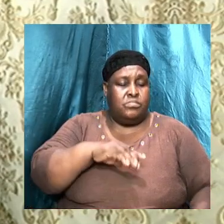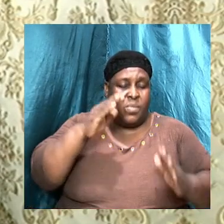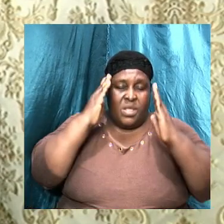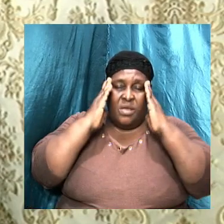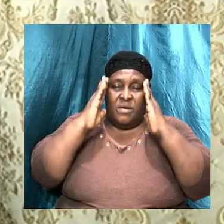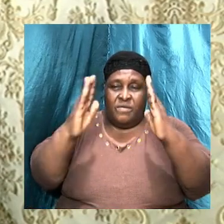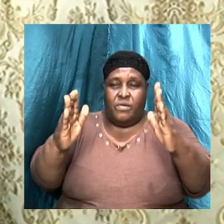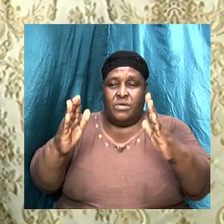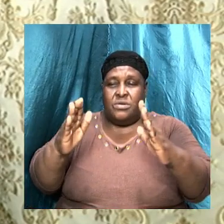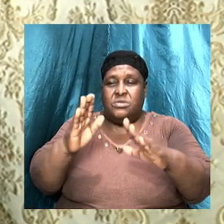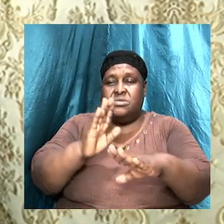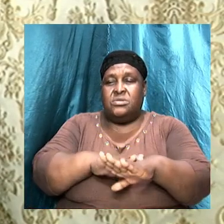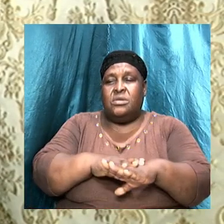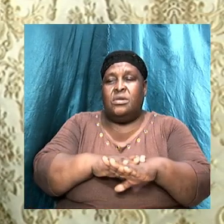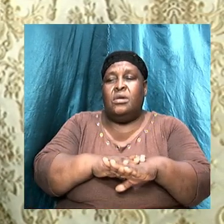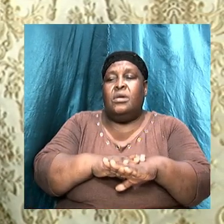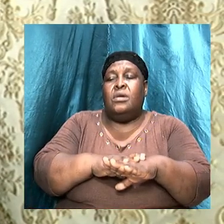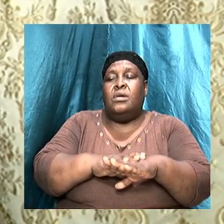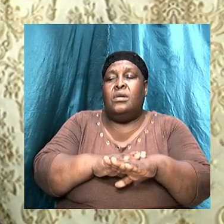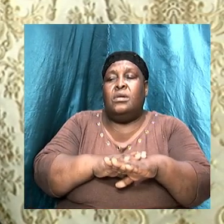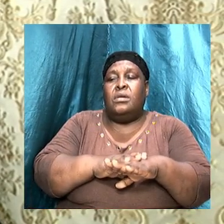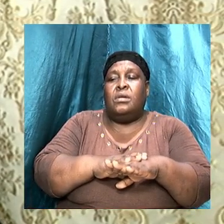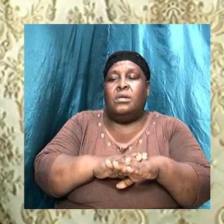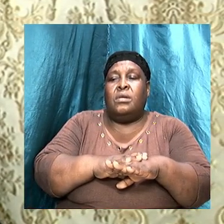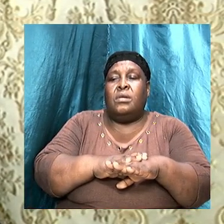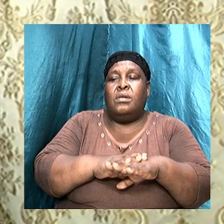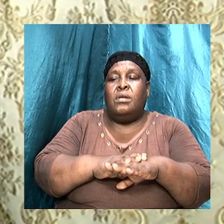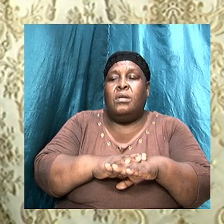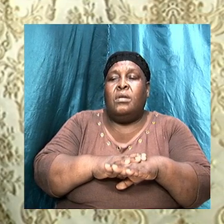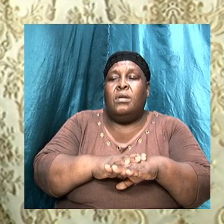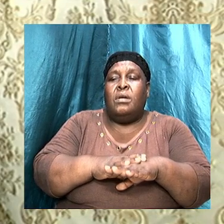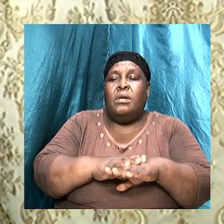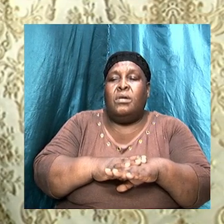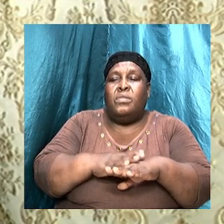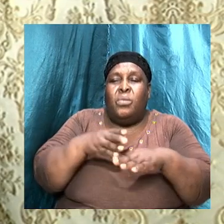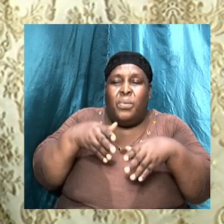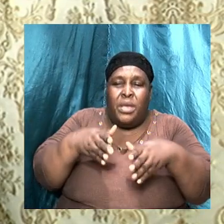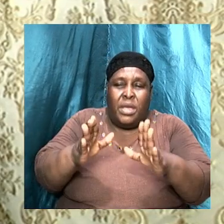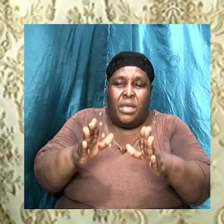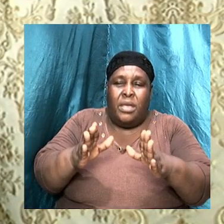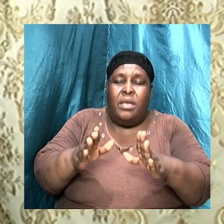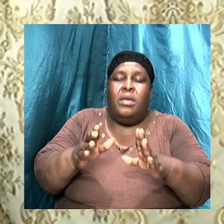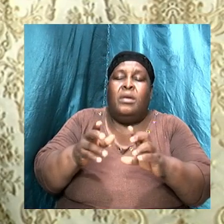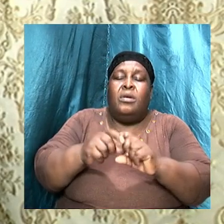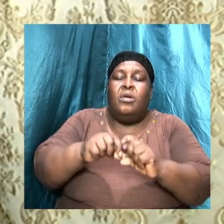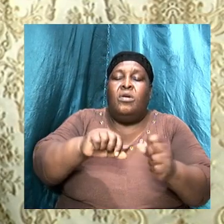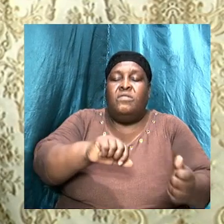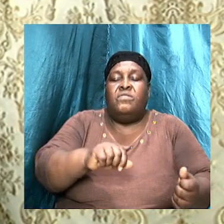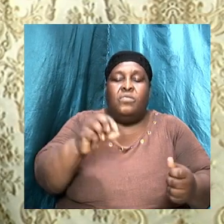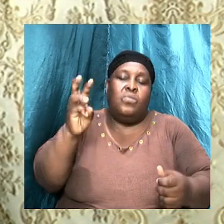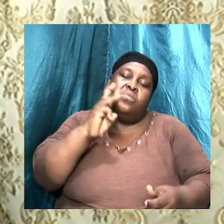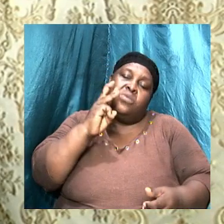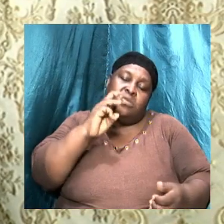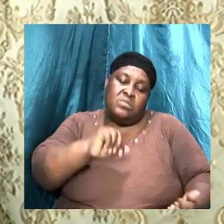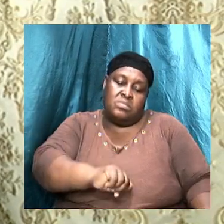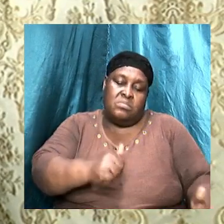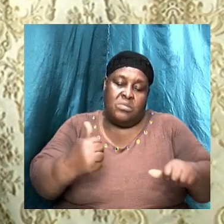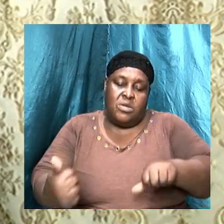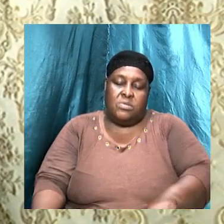particularly on the mood and the formula for water baptism. We said